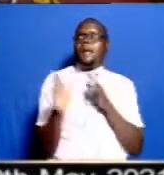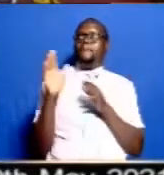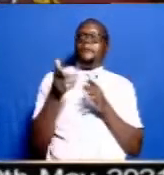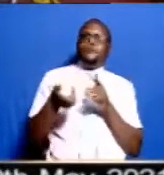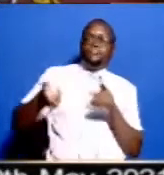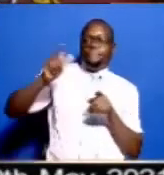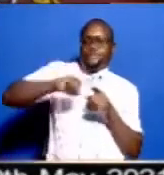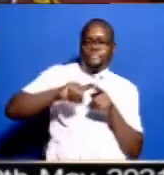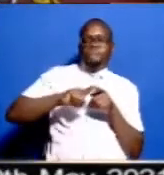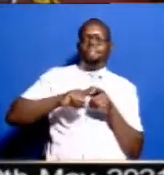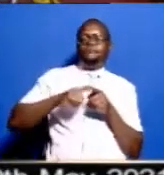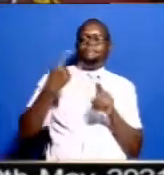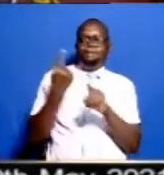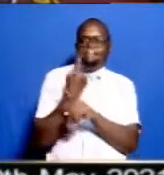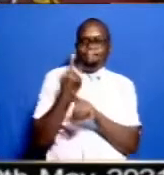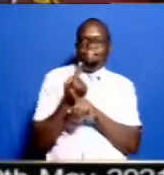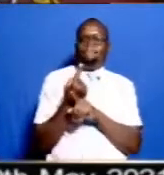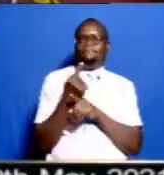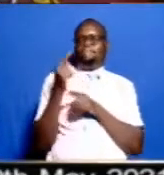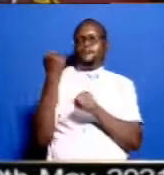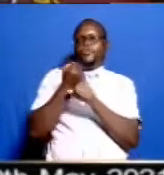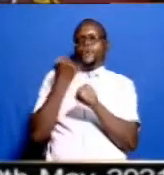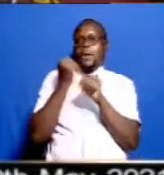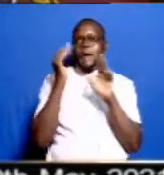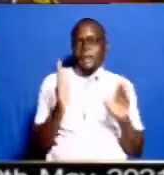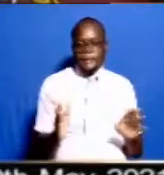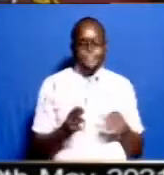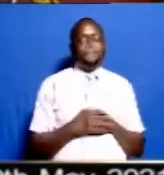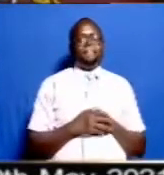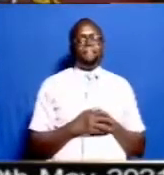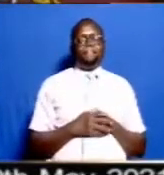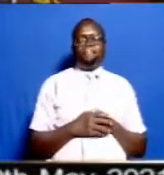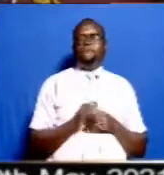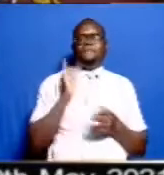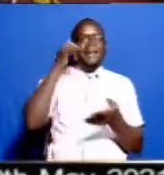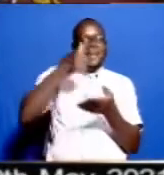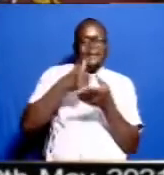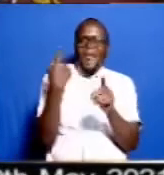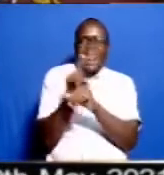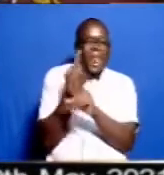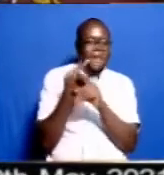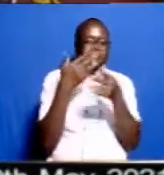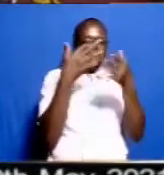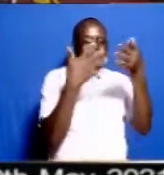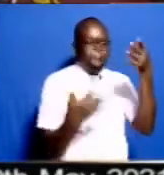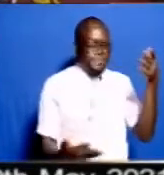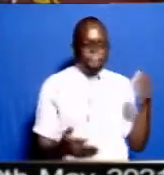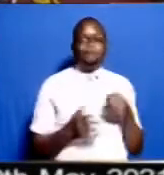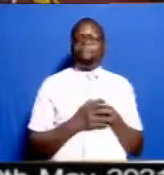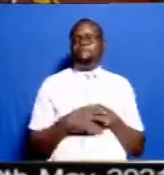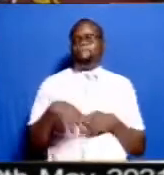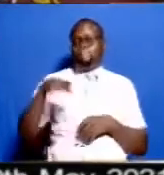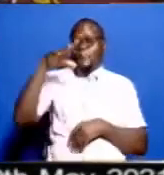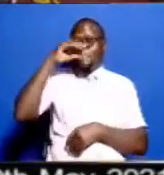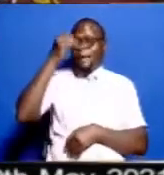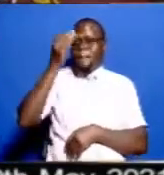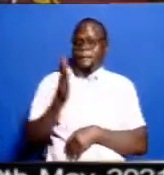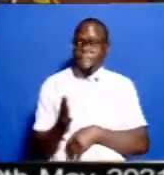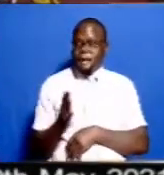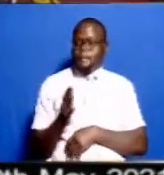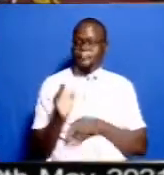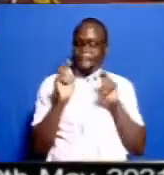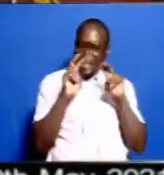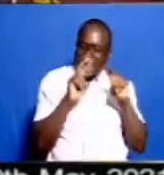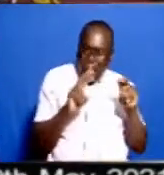increasing charges to operators, among many others. Madam Speaker, on scrutiny of